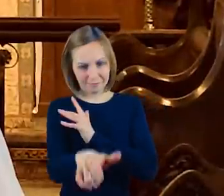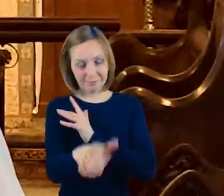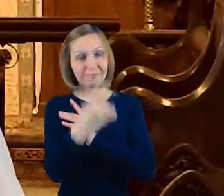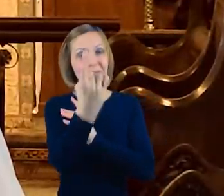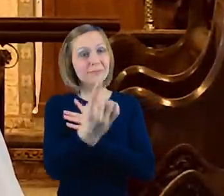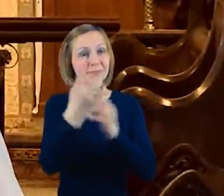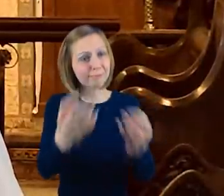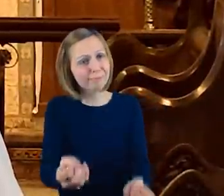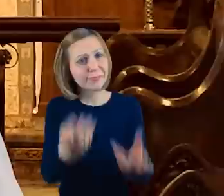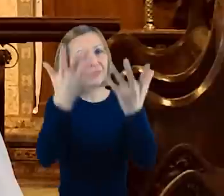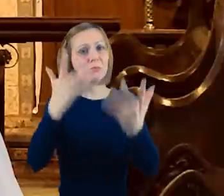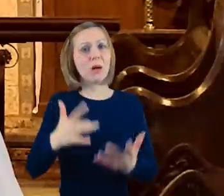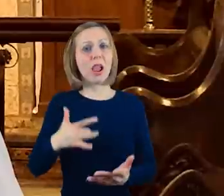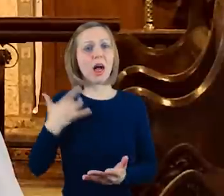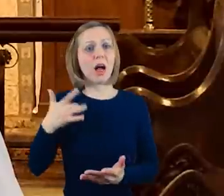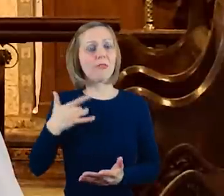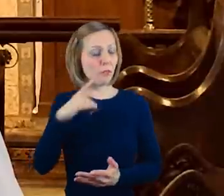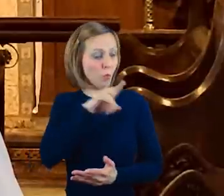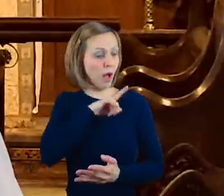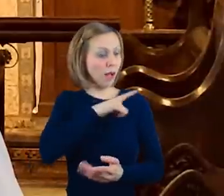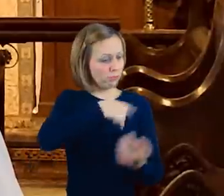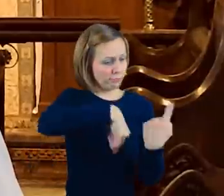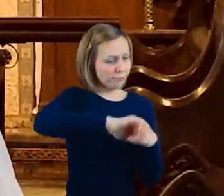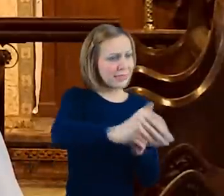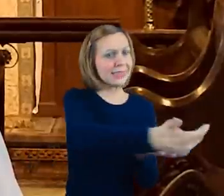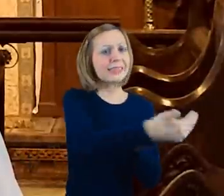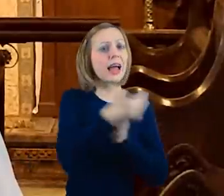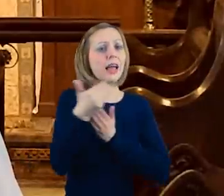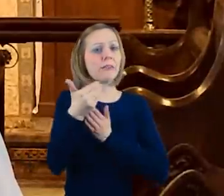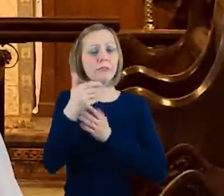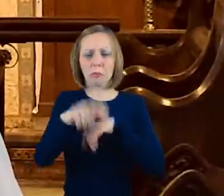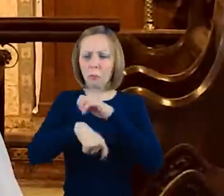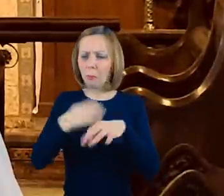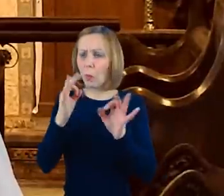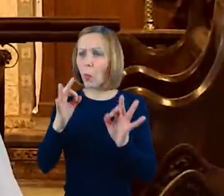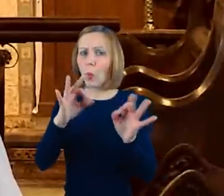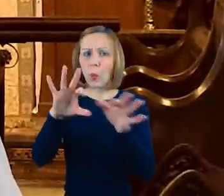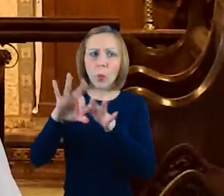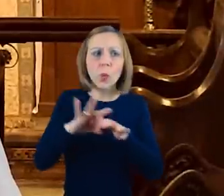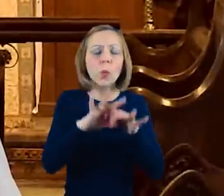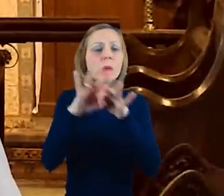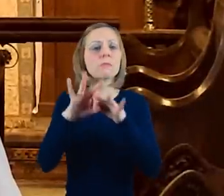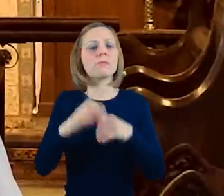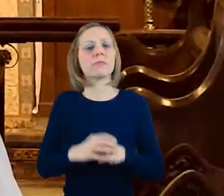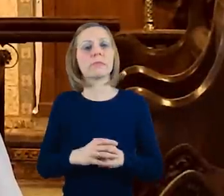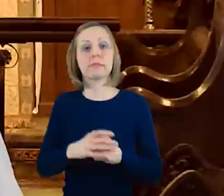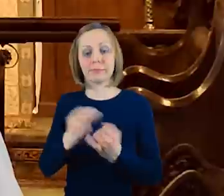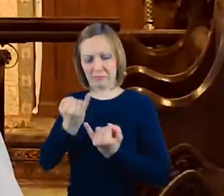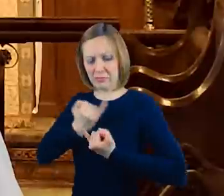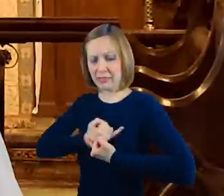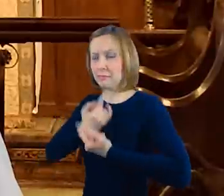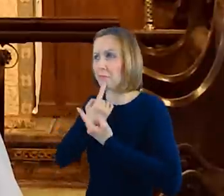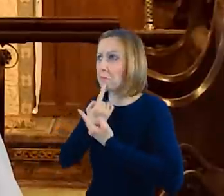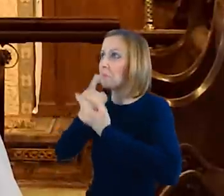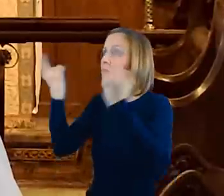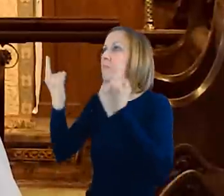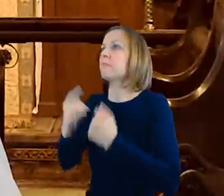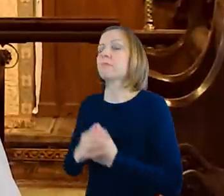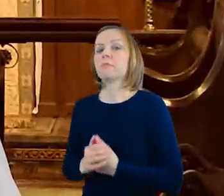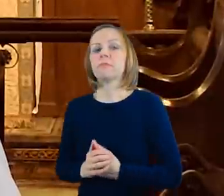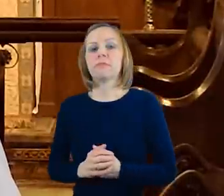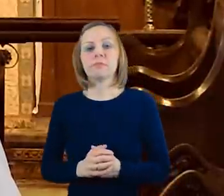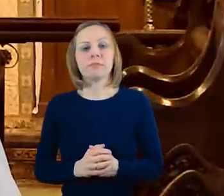us to purify a people as his own. Let us confess our sins.